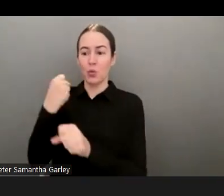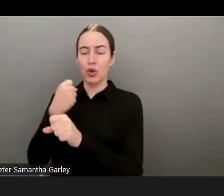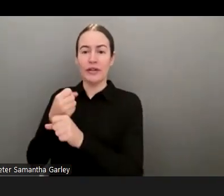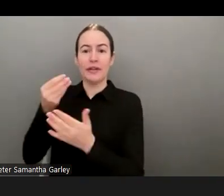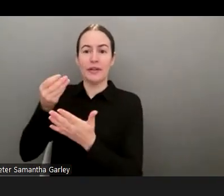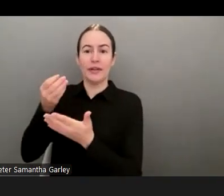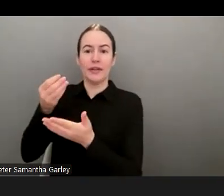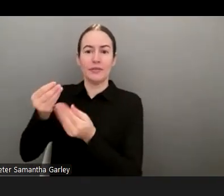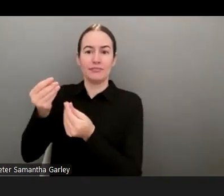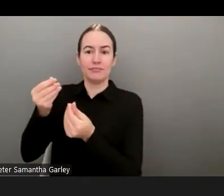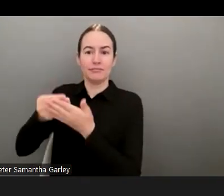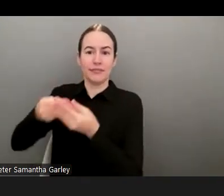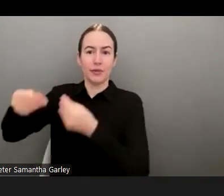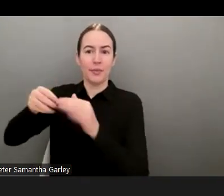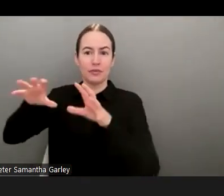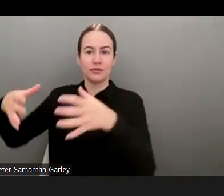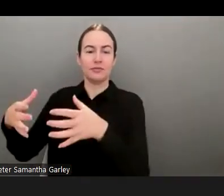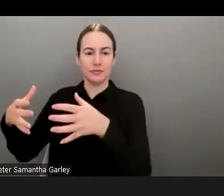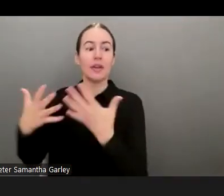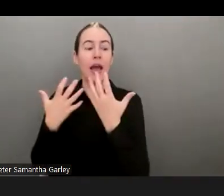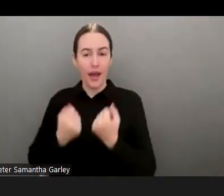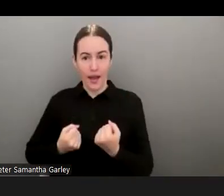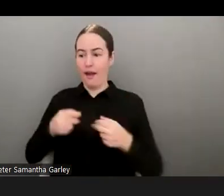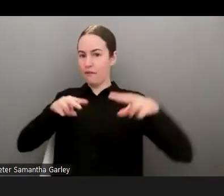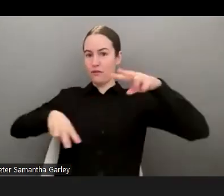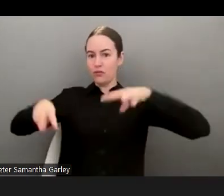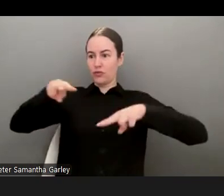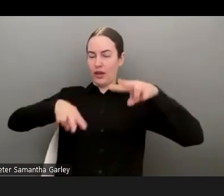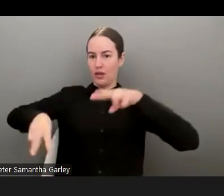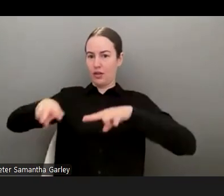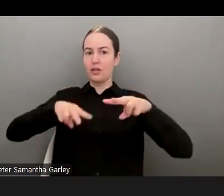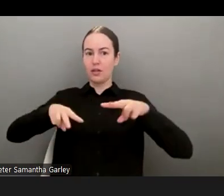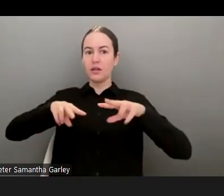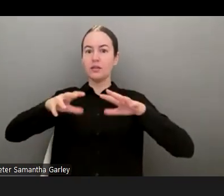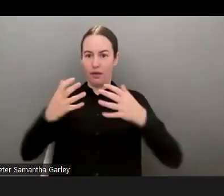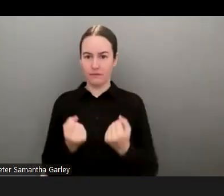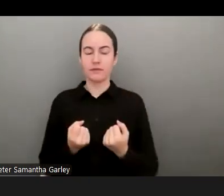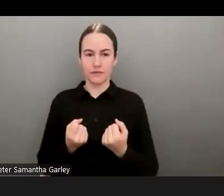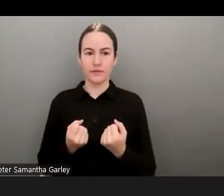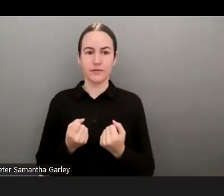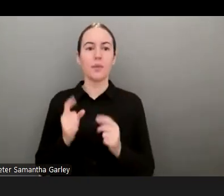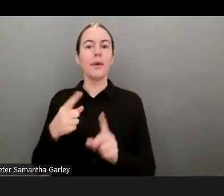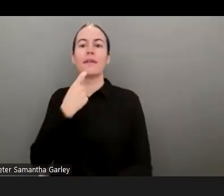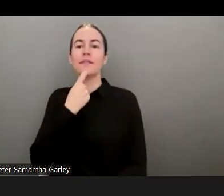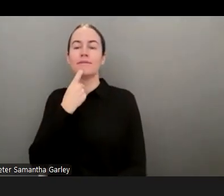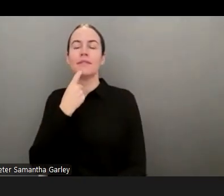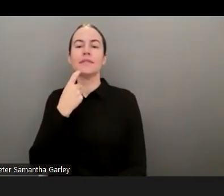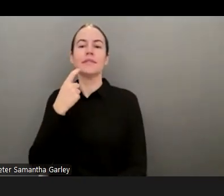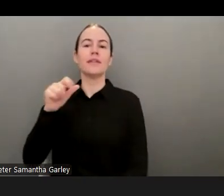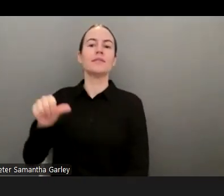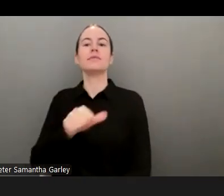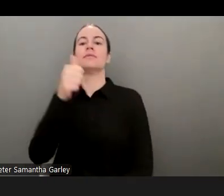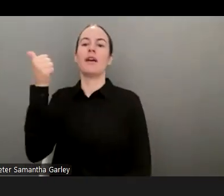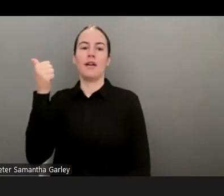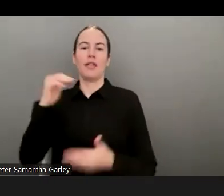have a surveillance authority, we are not alone in that. In Finland, we have another agency which does